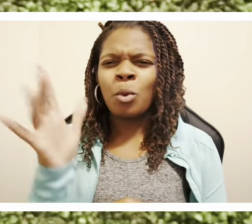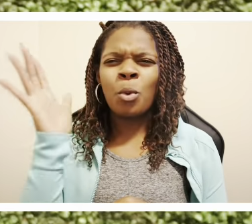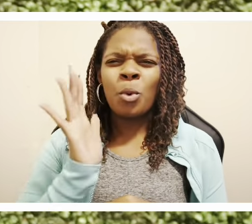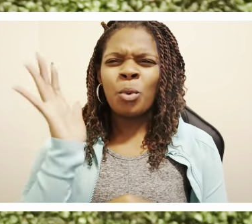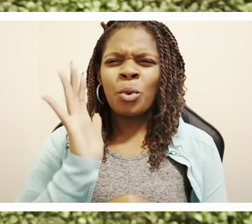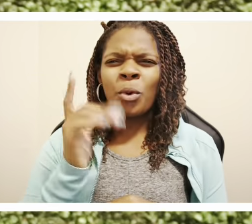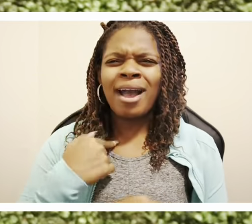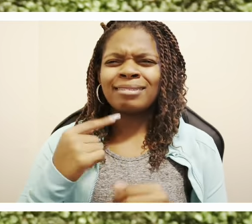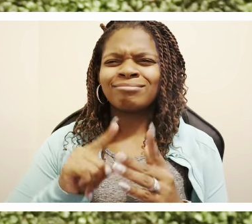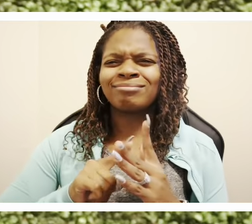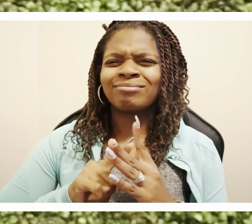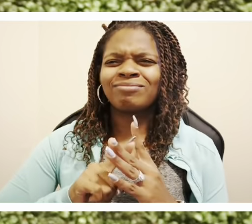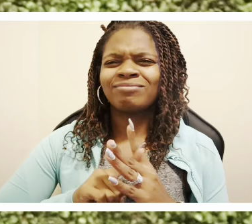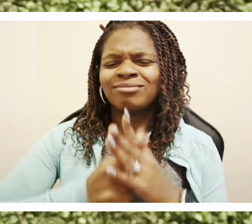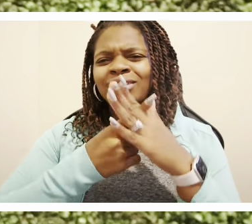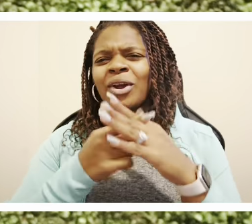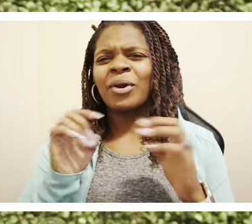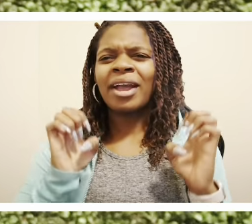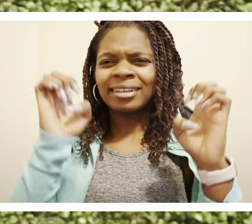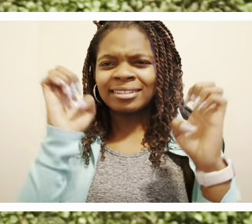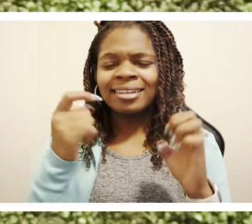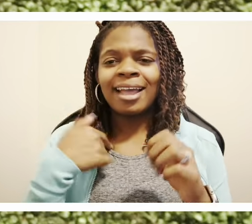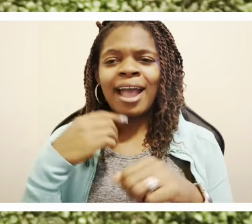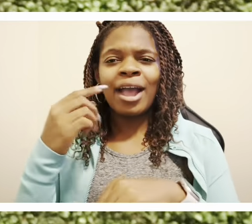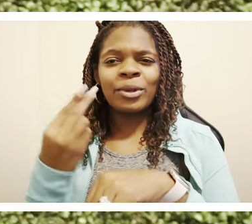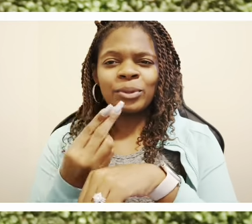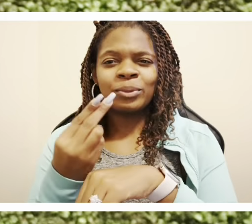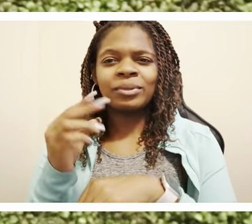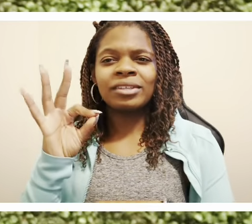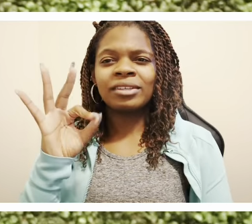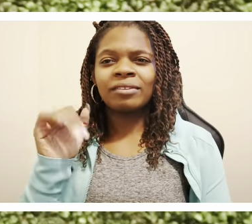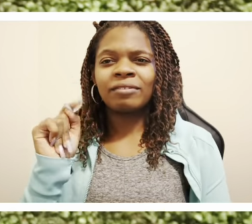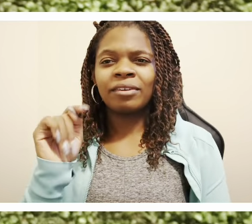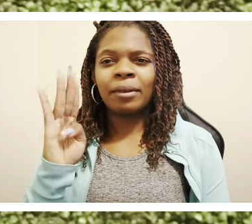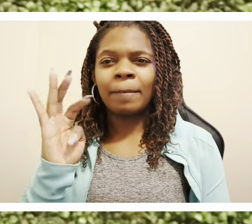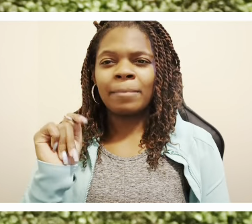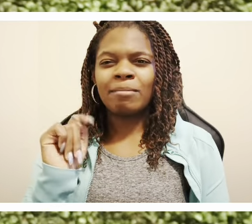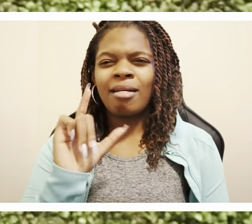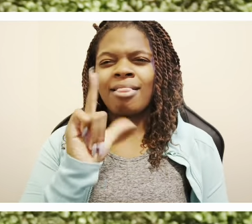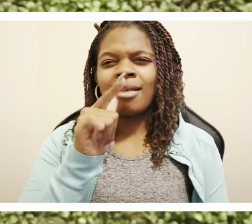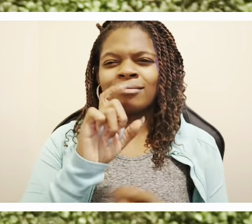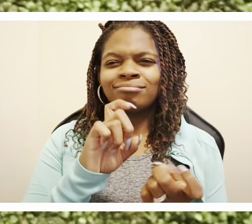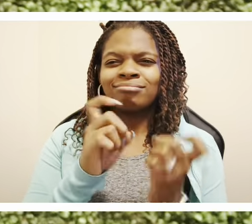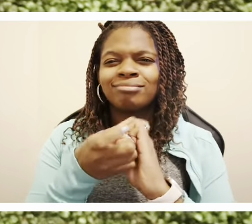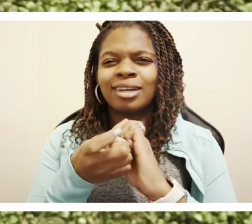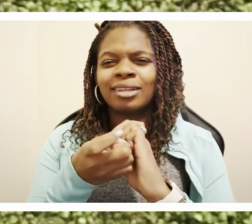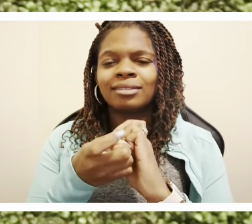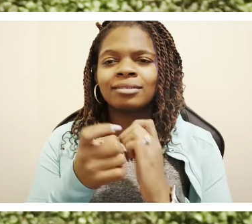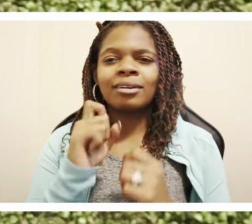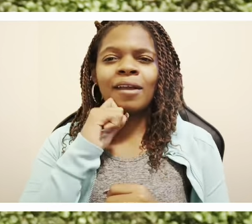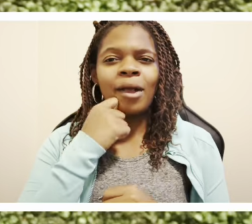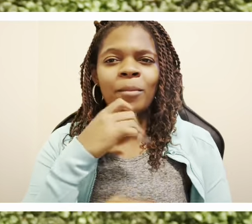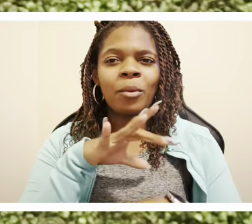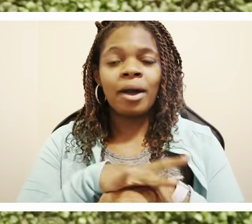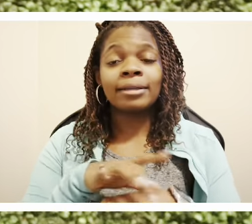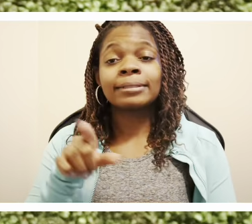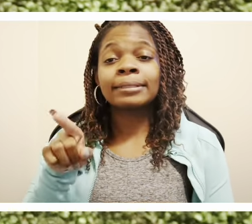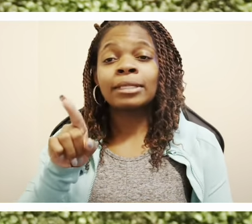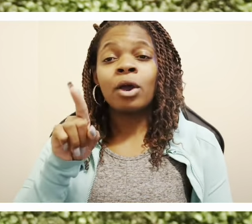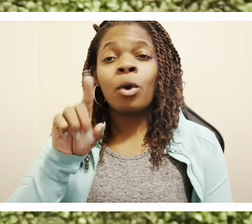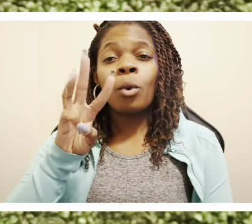Fitbits when I first started getting active, and then I switched to the Apple Watch. And so I saw that Will Smith, you know, he's trying to get